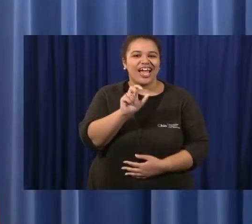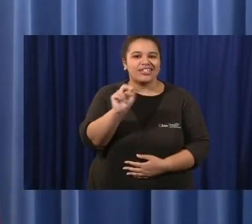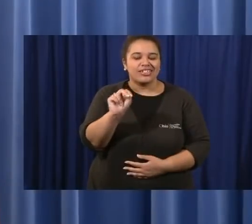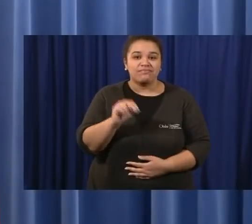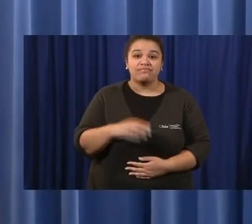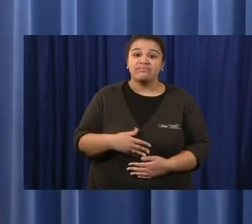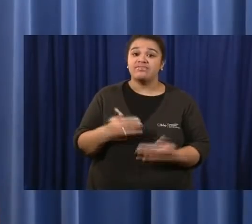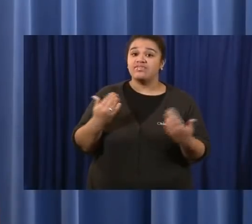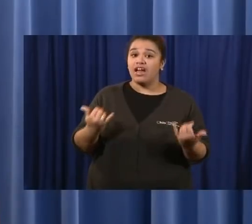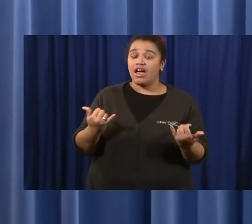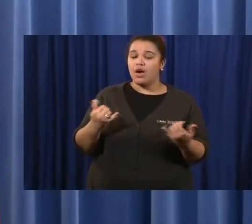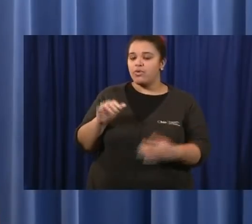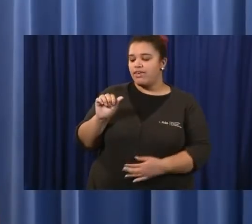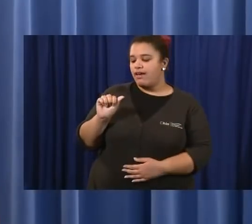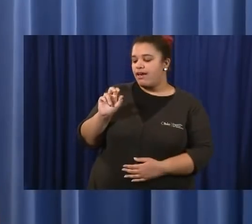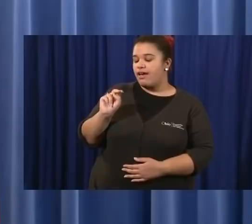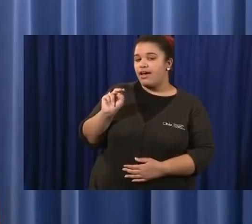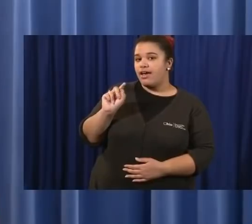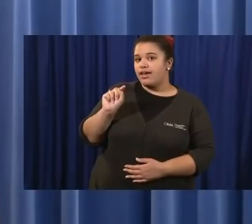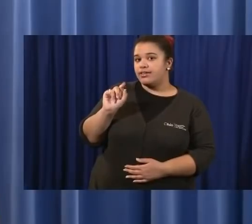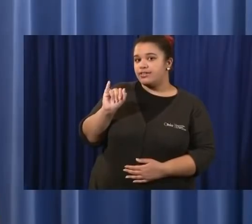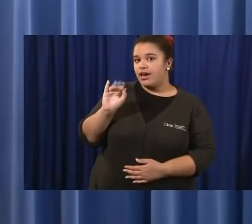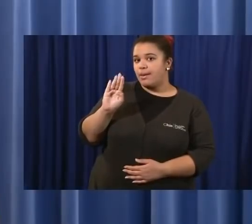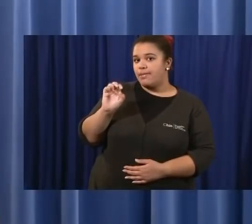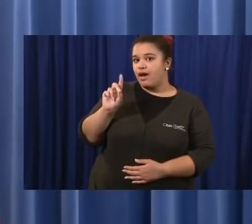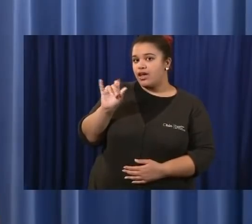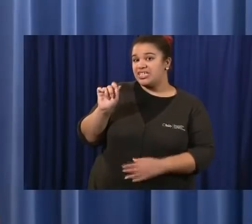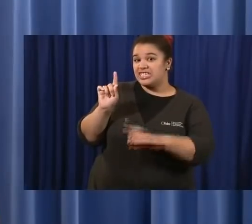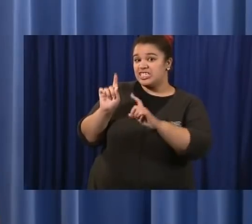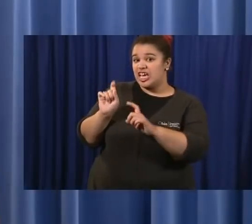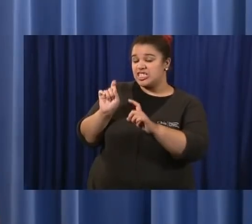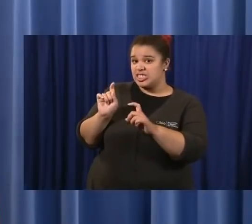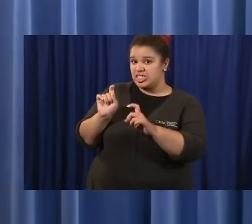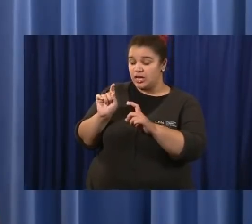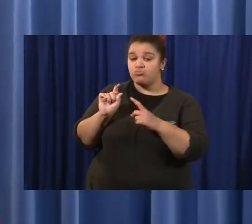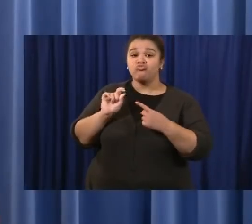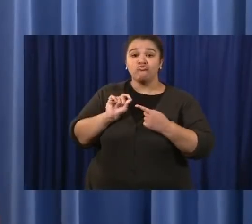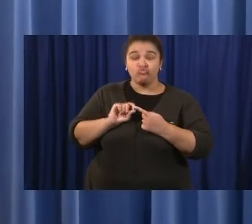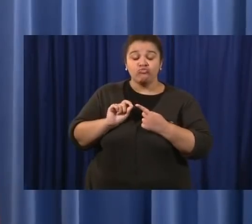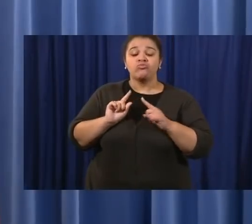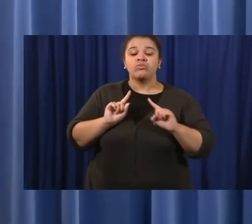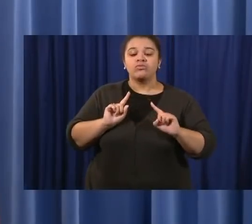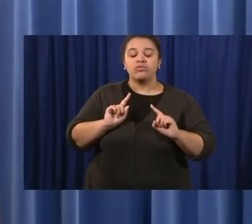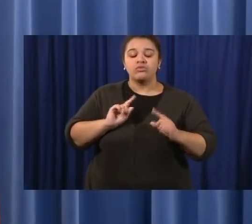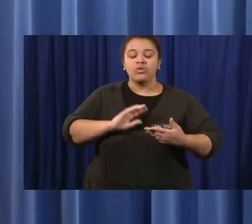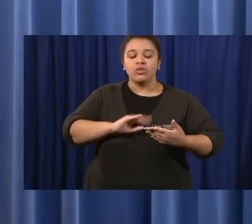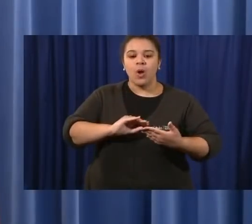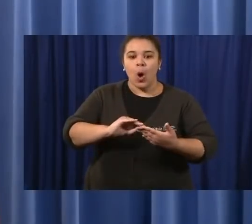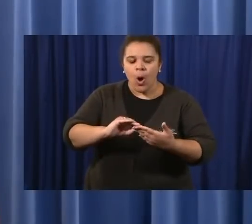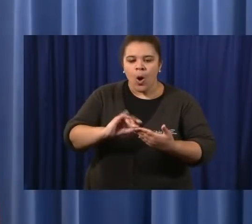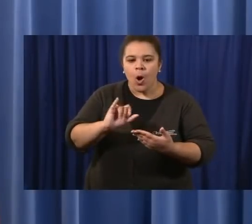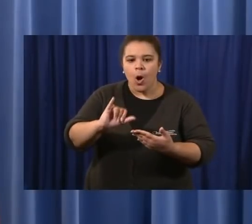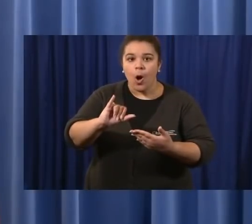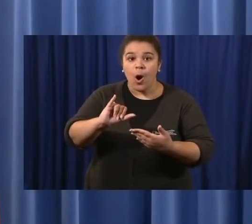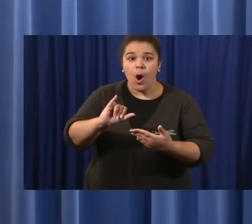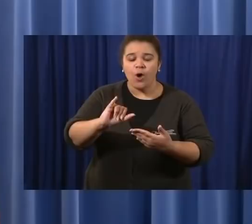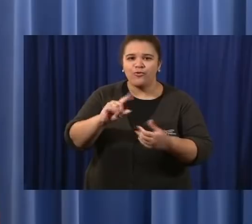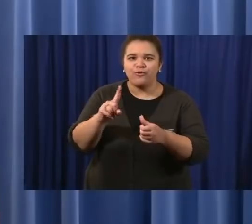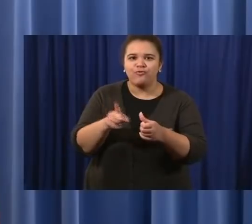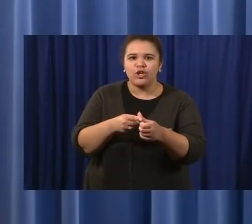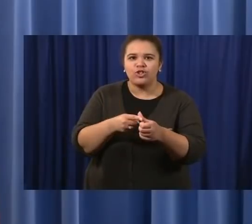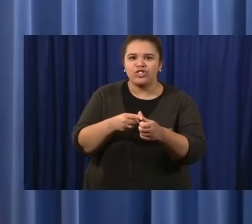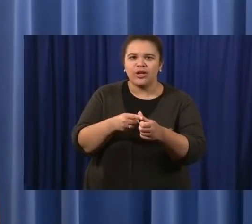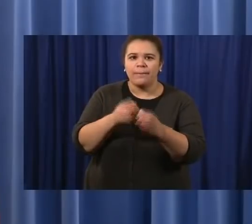might have had cases as early as January, how do we know that there wasn't a surge earlier, or how are Ohioans supposed